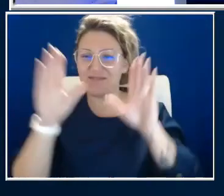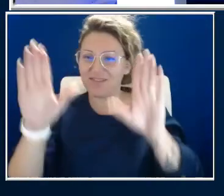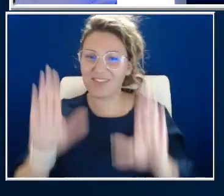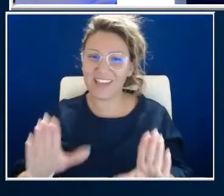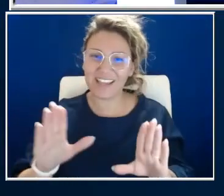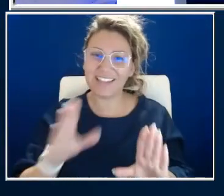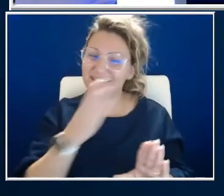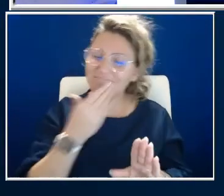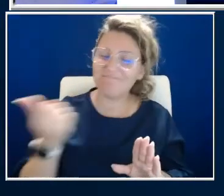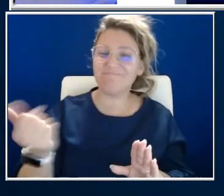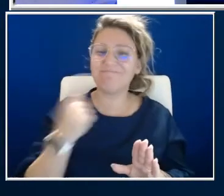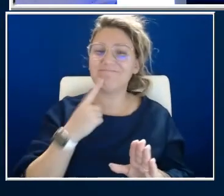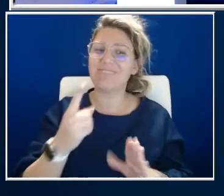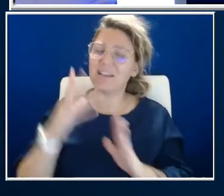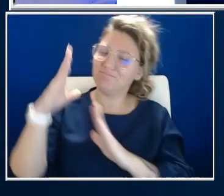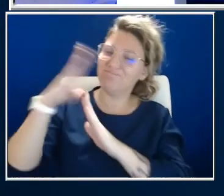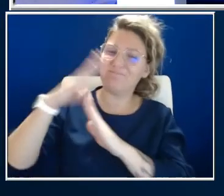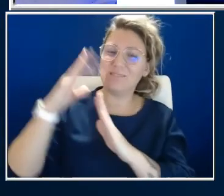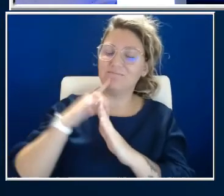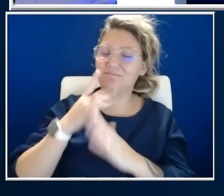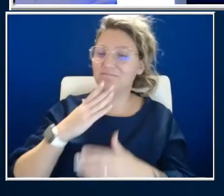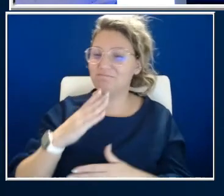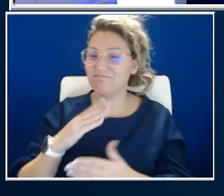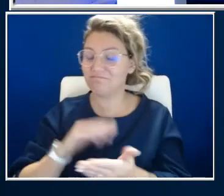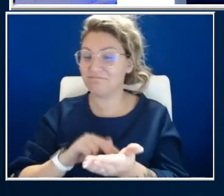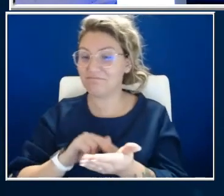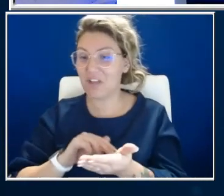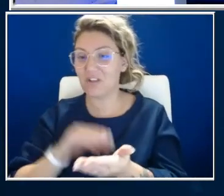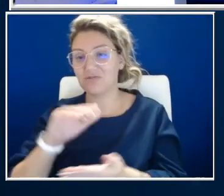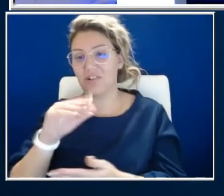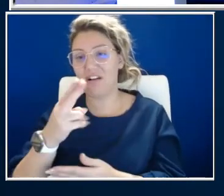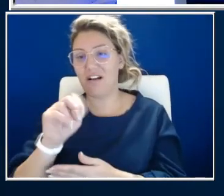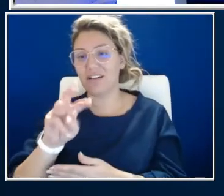appreciate you all very, very much. Dr. Hawkinson, final thoughts today.